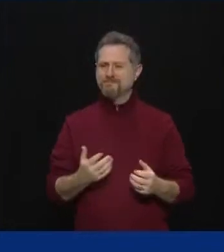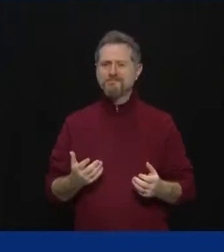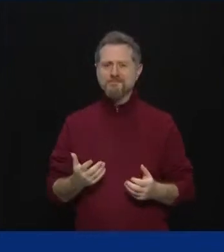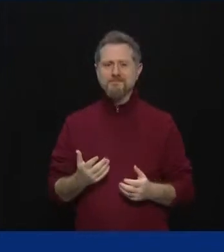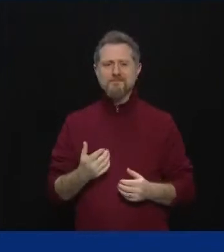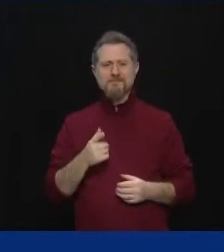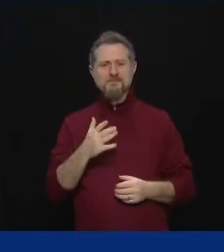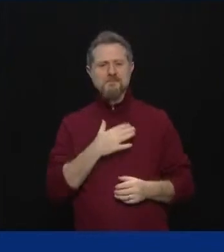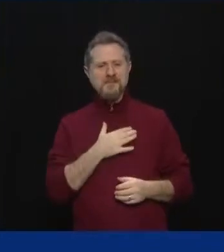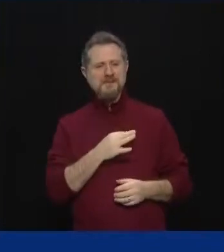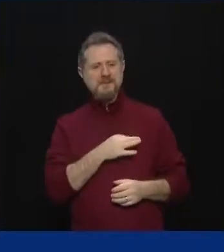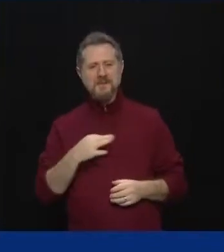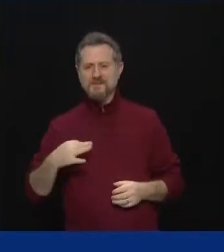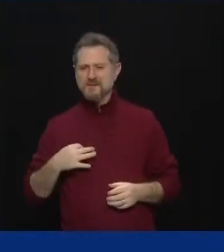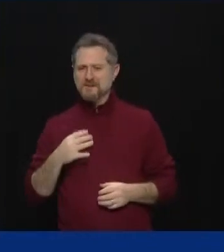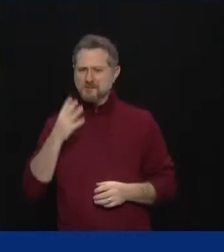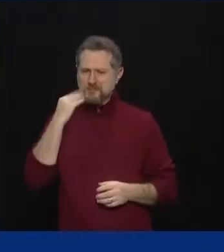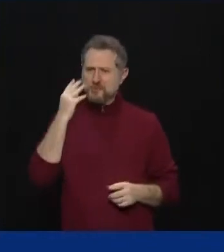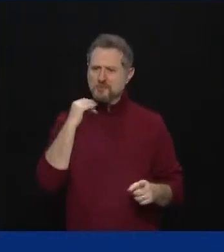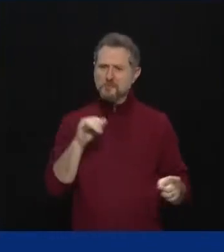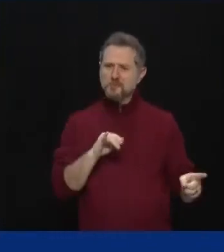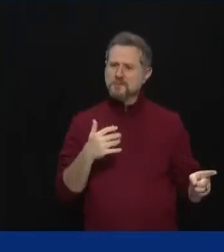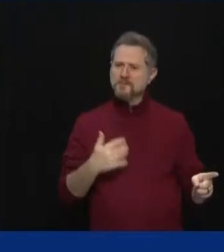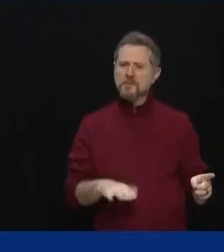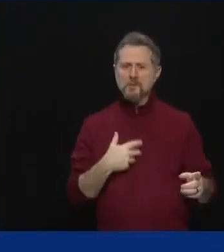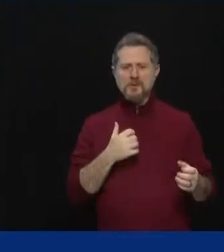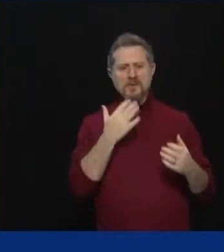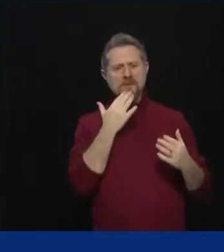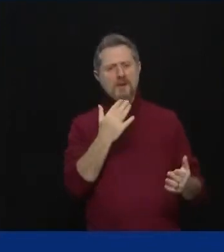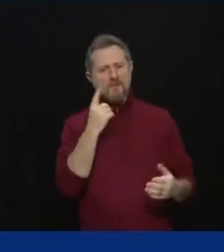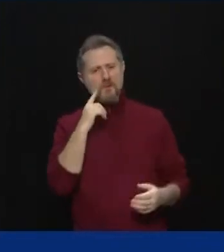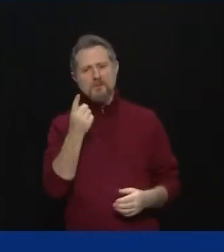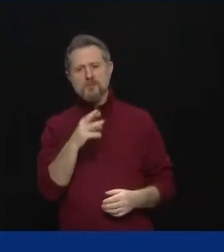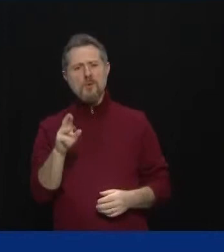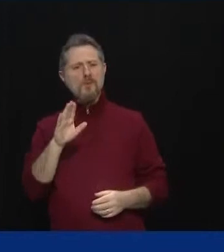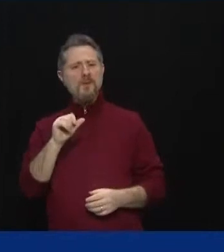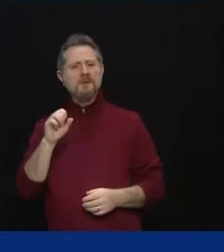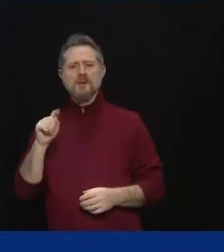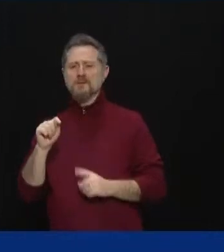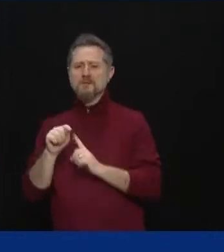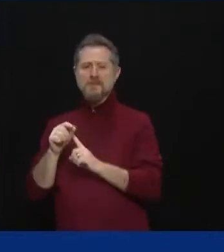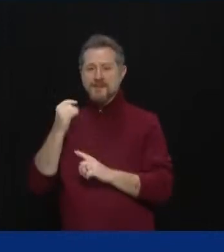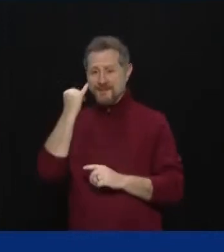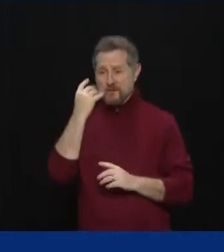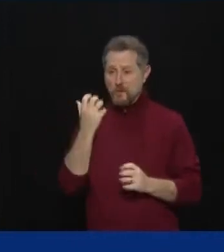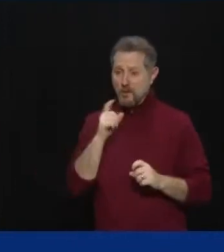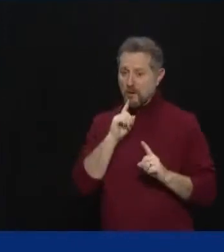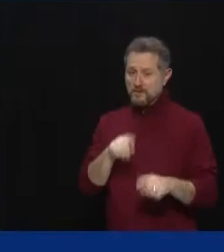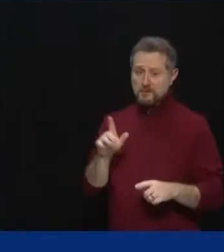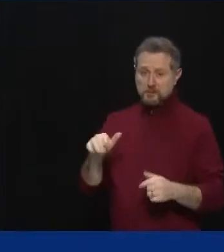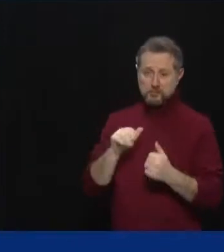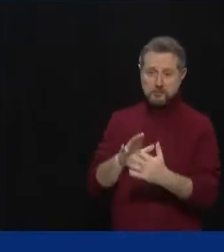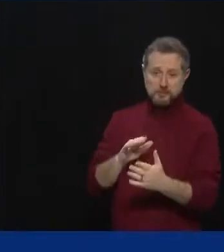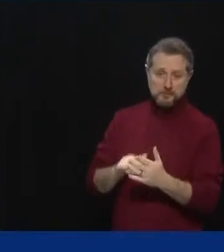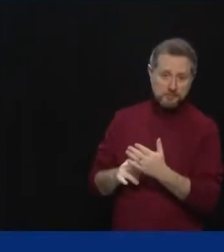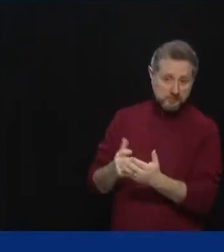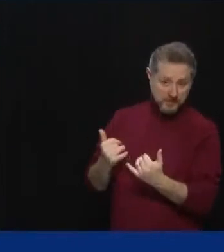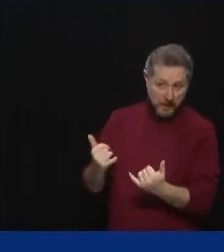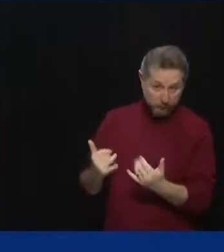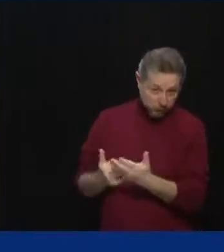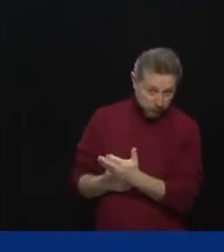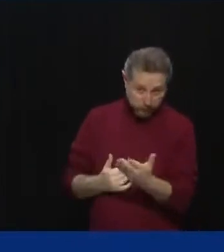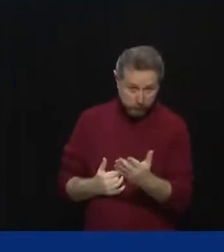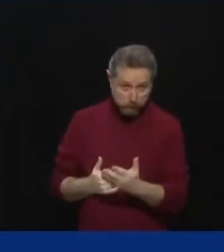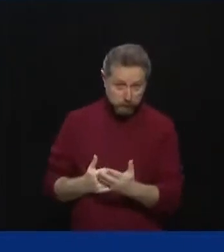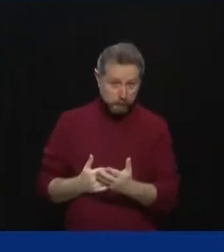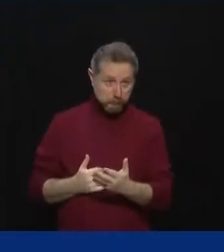So I want to thank her for that, and if she wants to address this, or certainly should be making announcements as it unfolds. Okay. And I thank